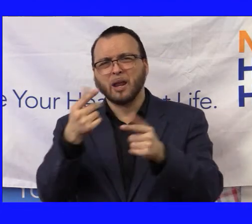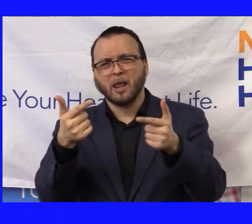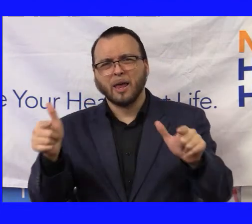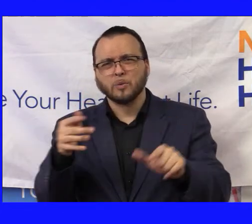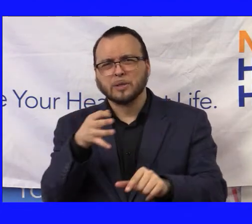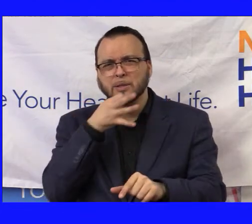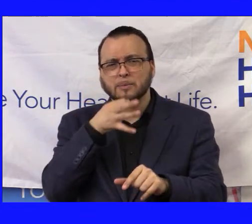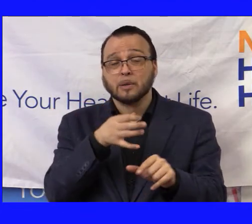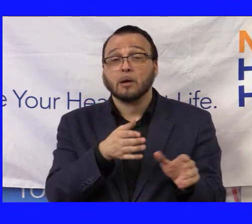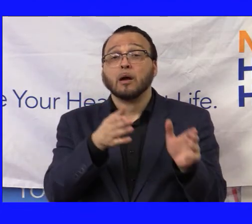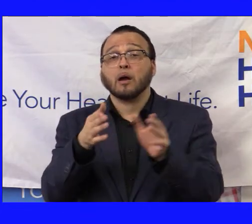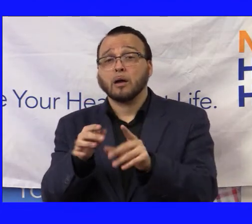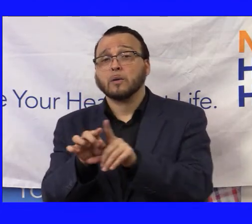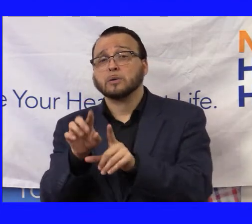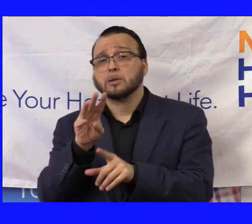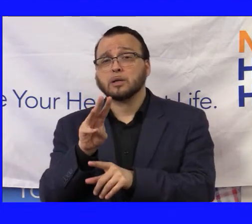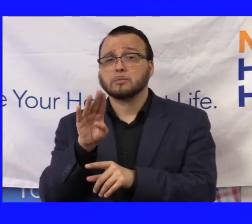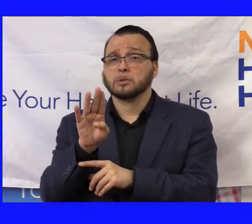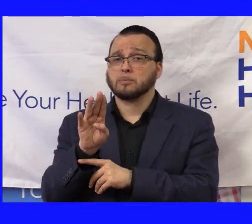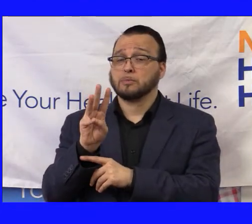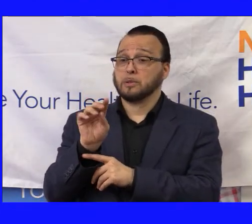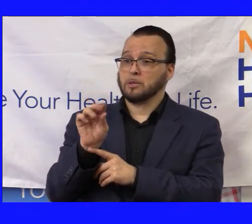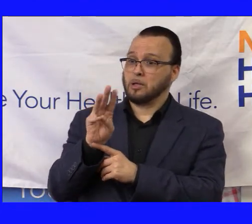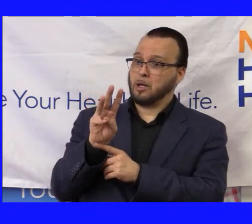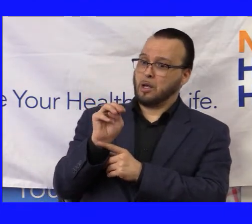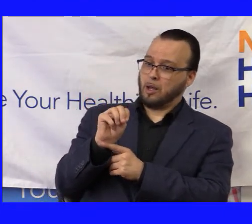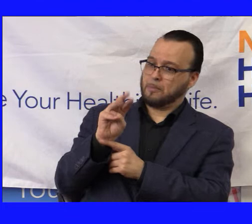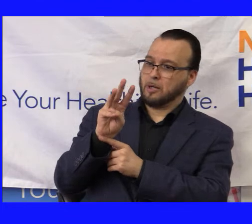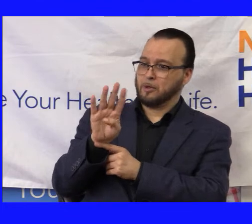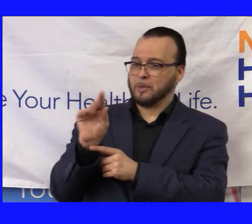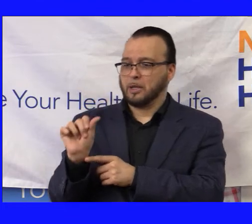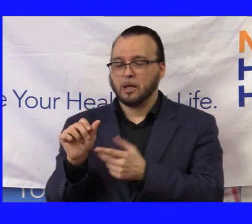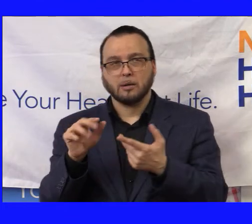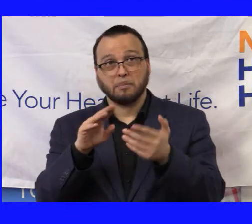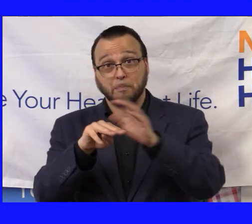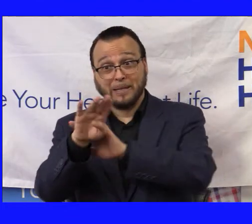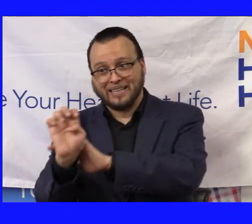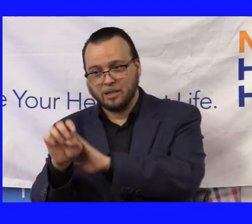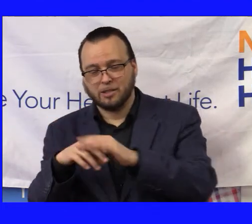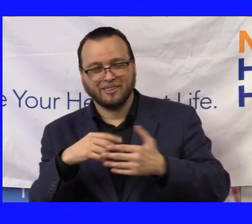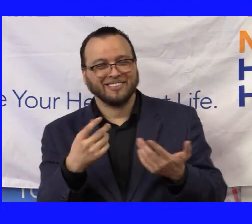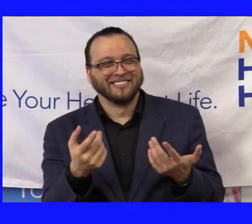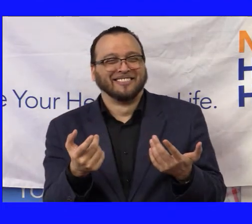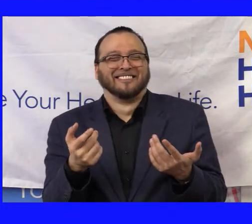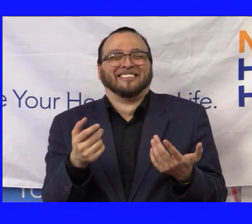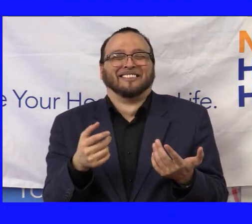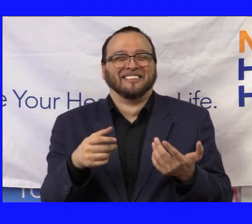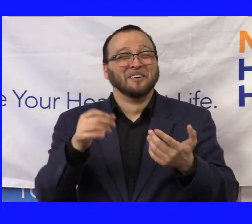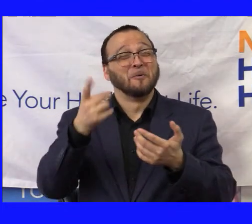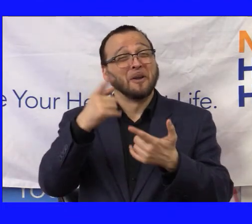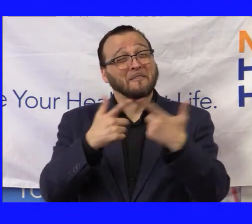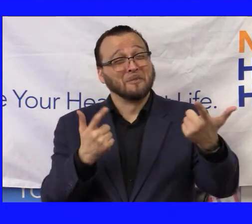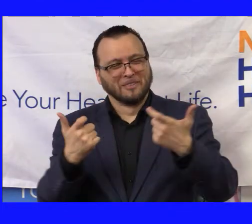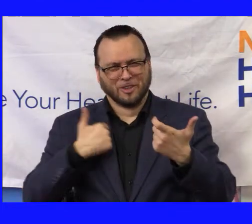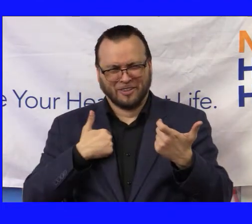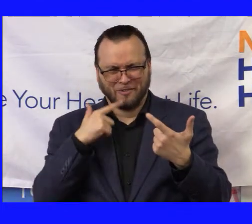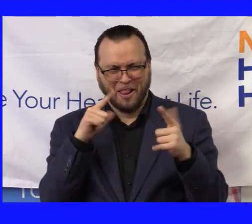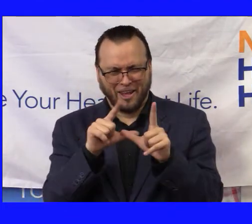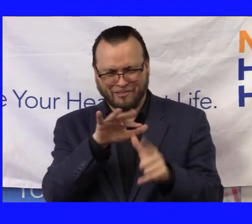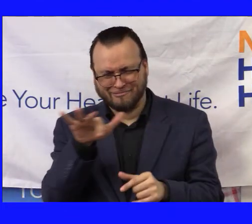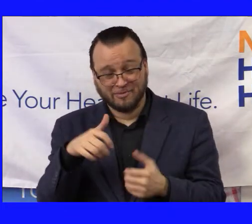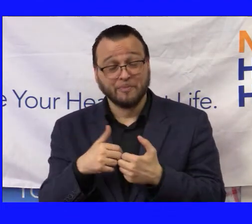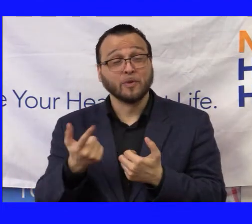as well as MWBE. And I just do want to say that I think one of the major benefits of working with